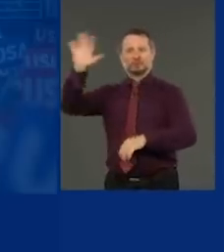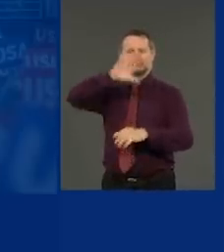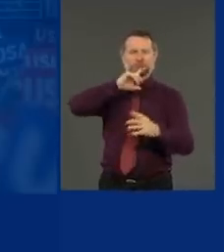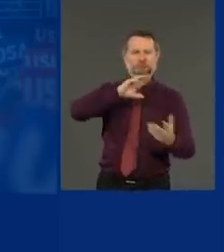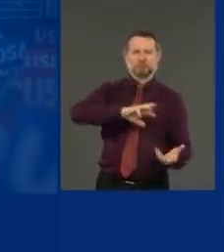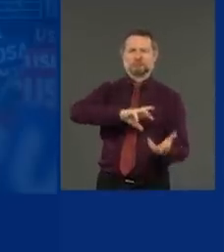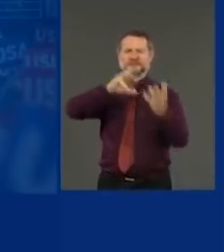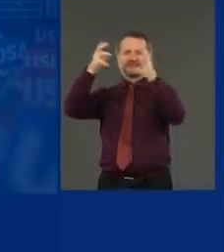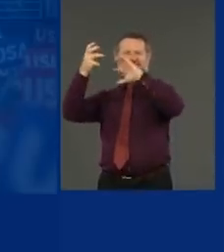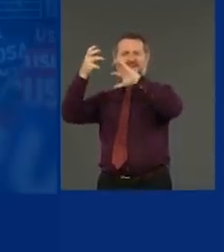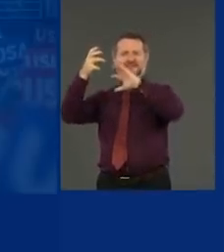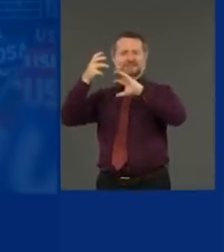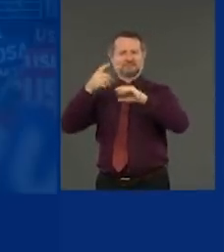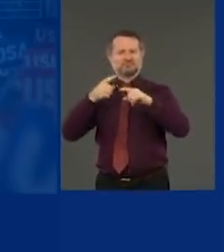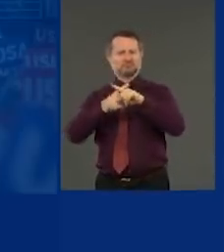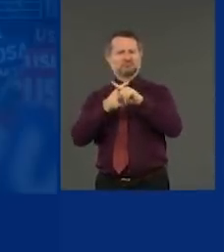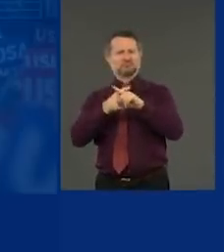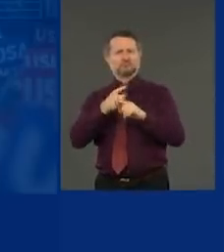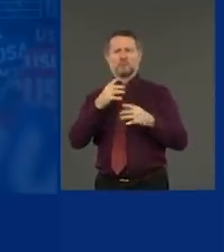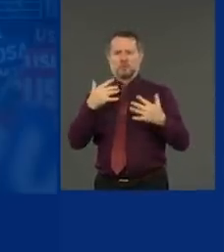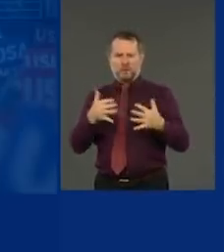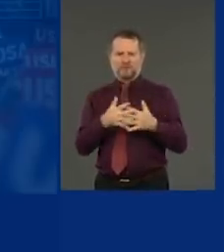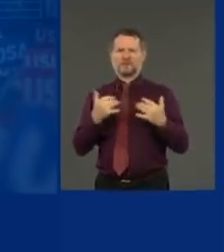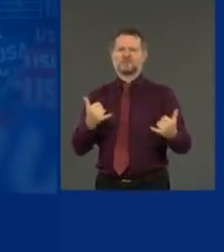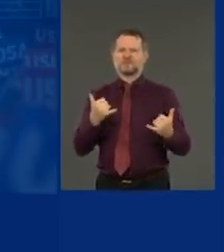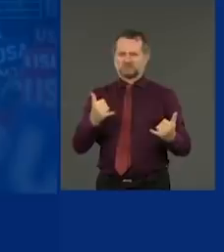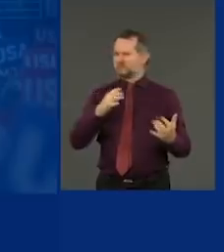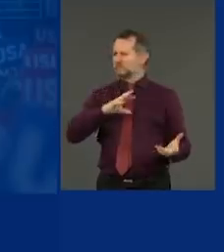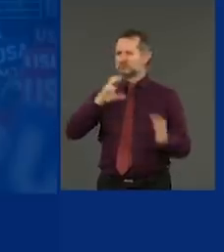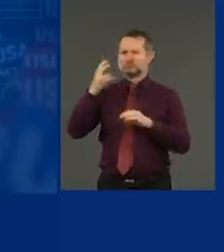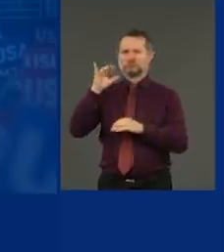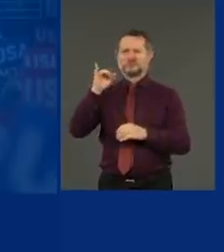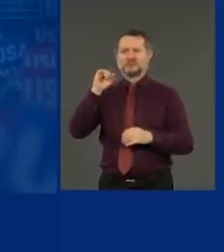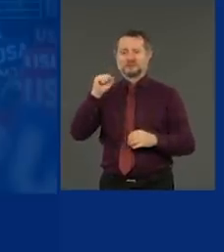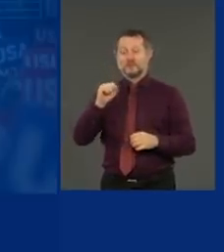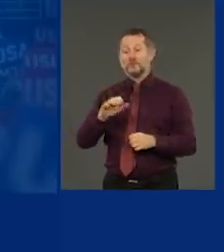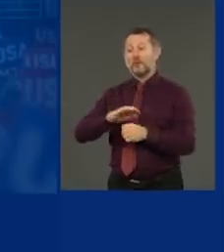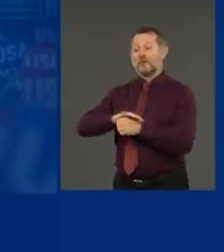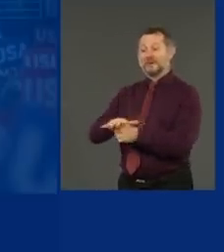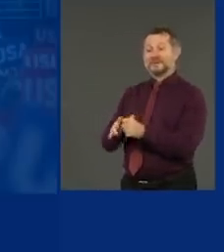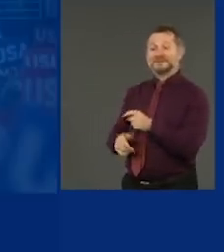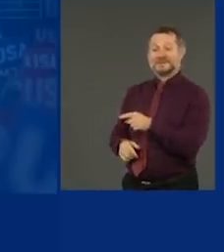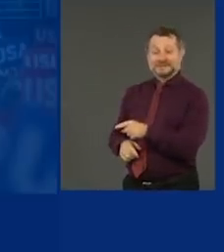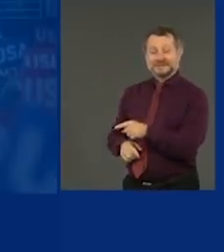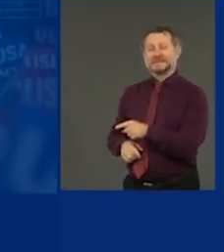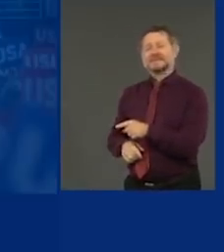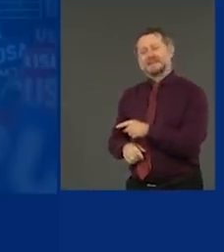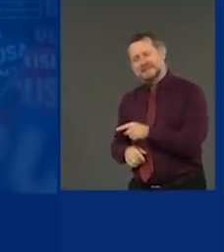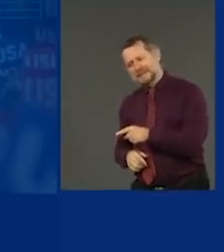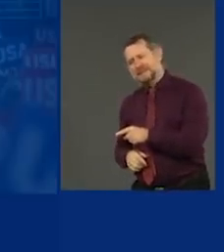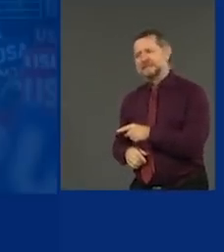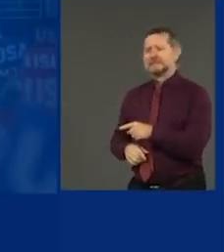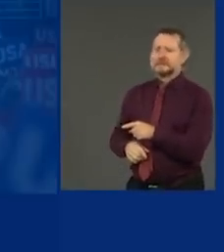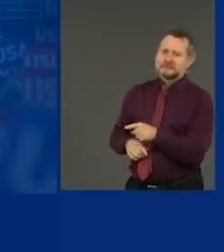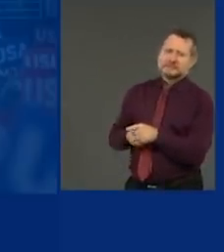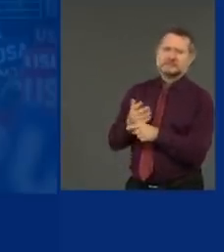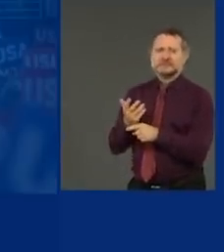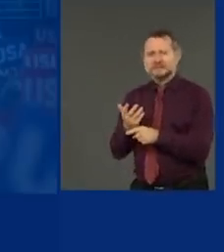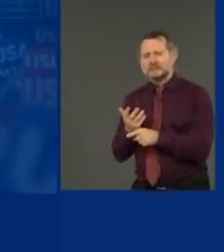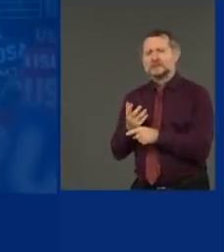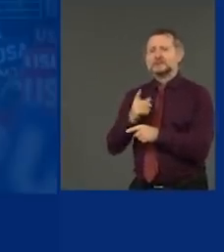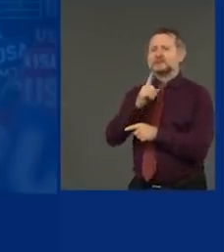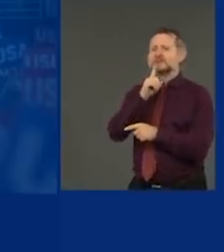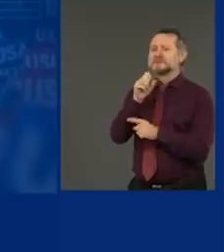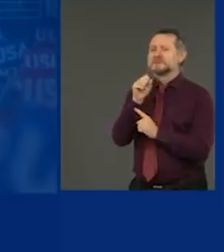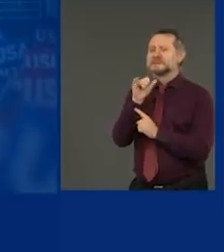this nation is in crisis. COVID in many ways was the symptom and not